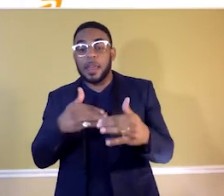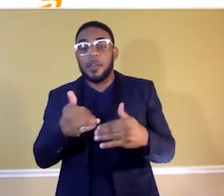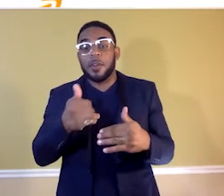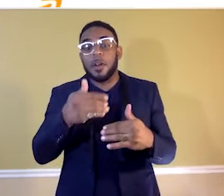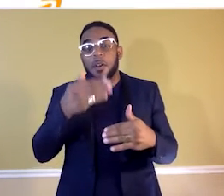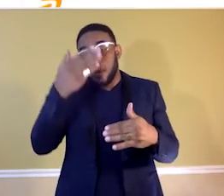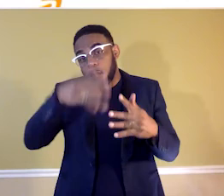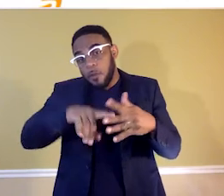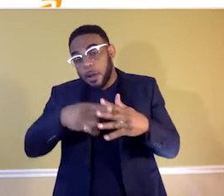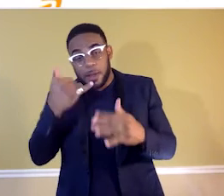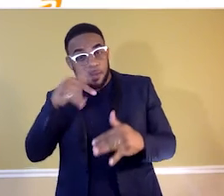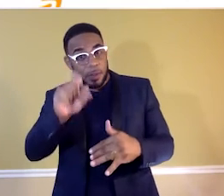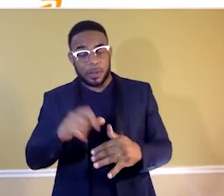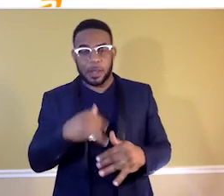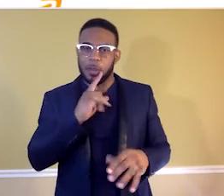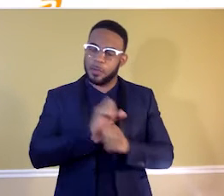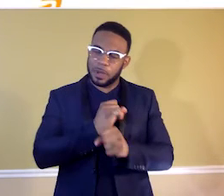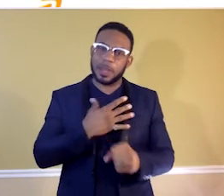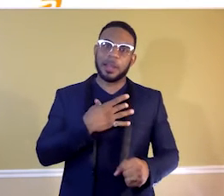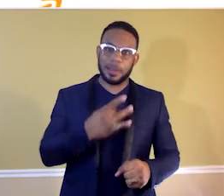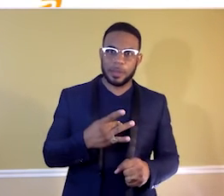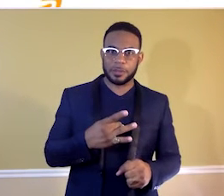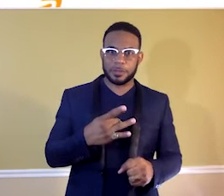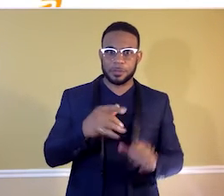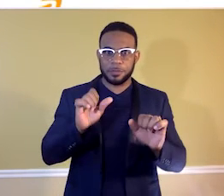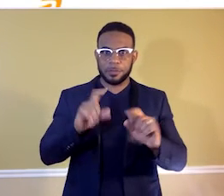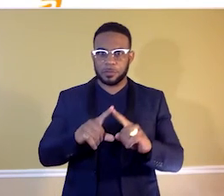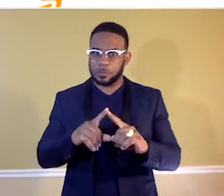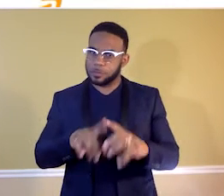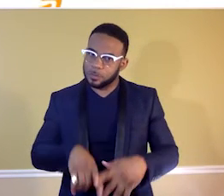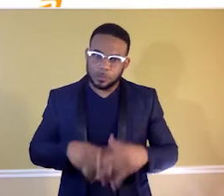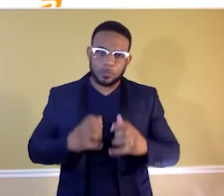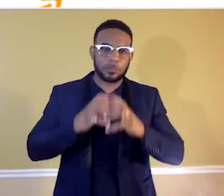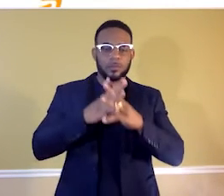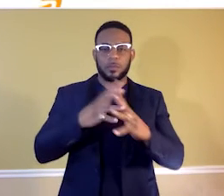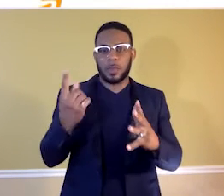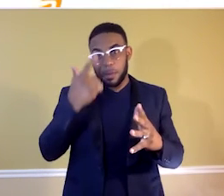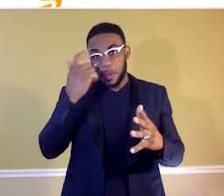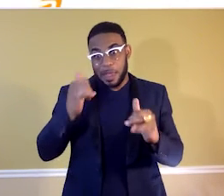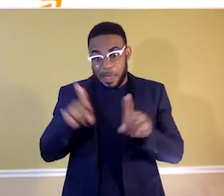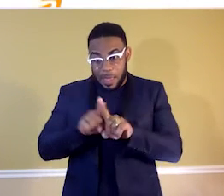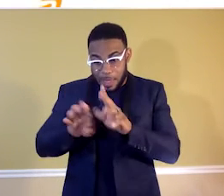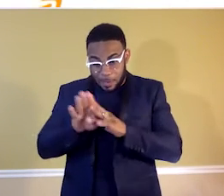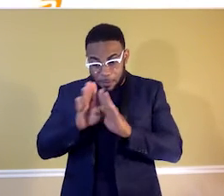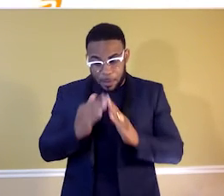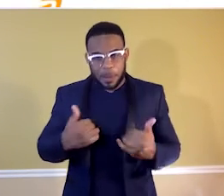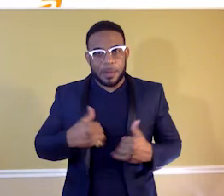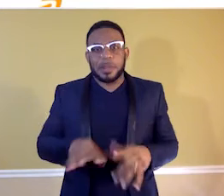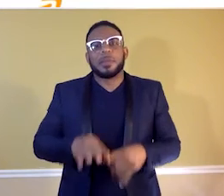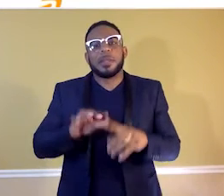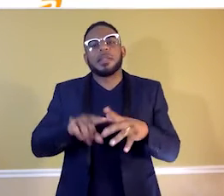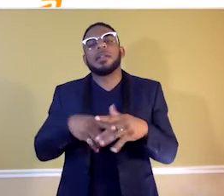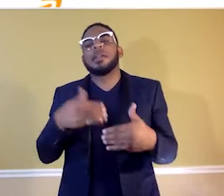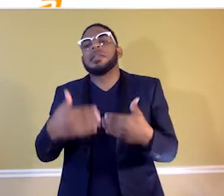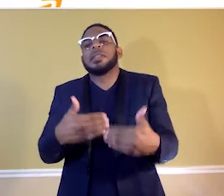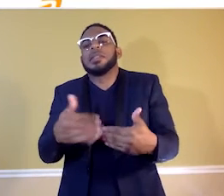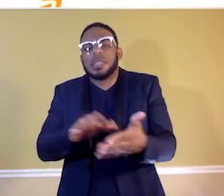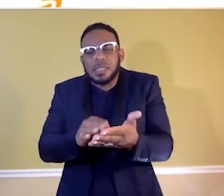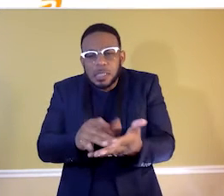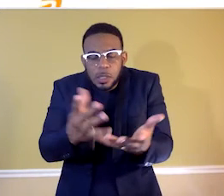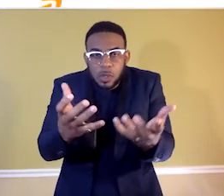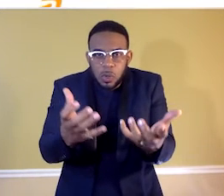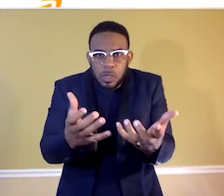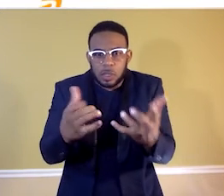end if you needed to. So I really like these abilities to bootstrap something, because as a developer, especially if you're starting out trying to learn something. You want